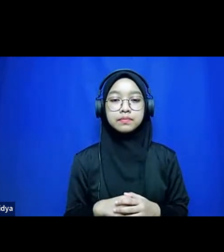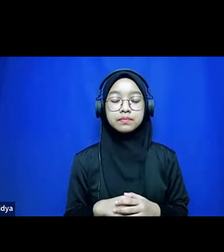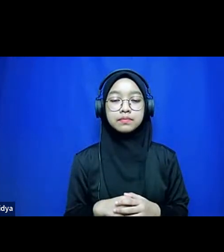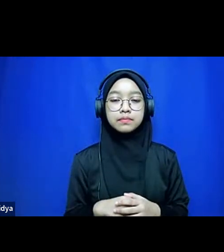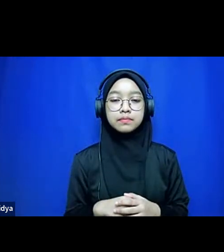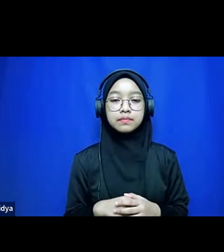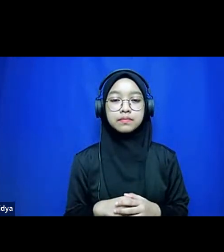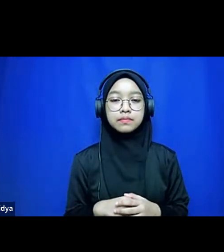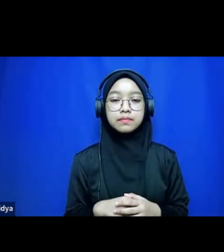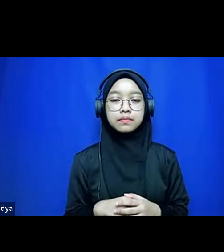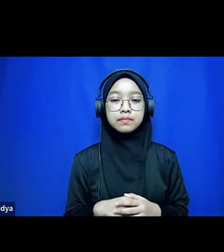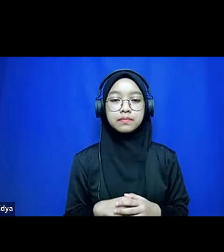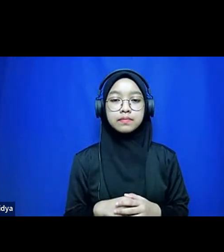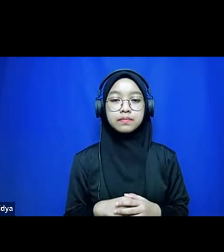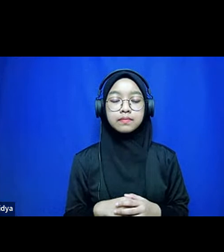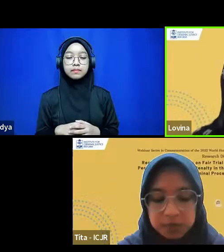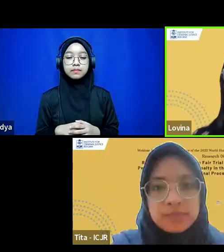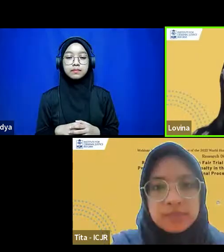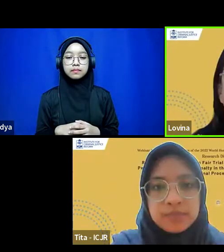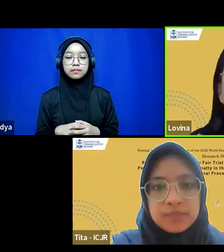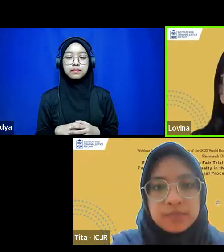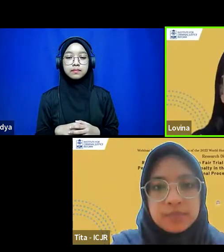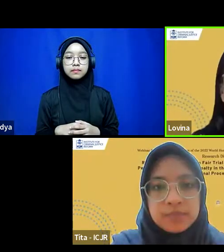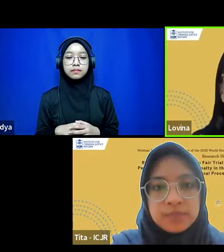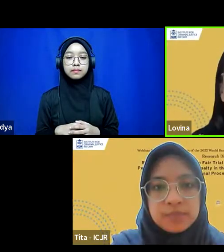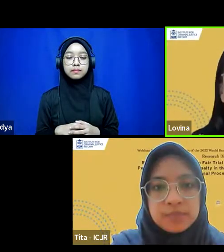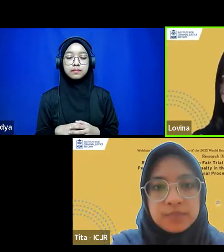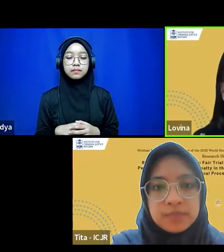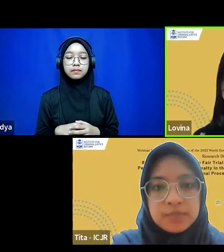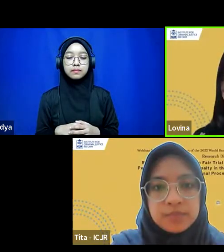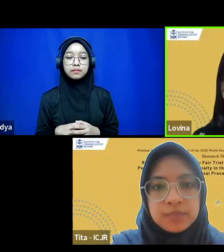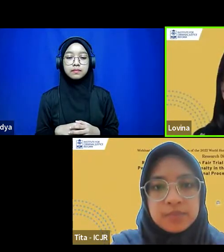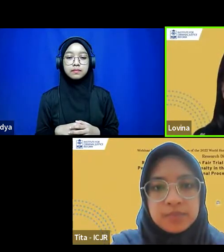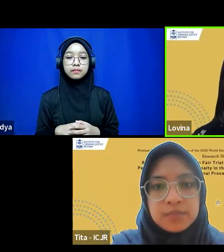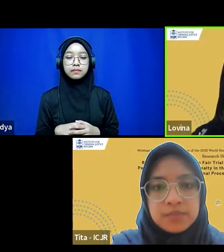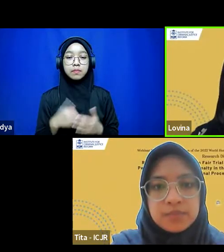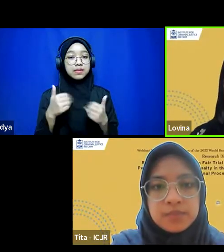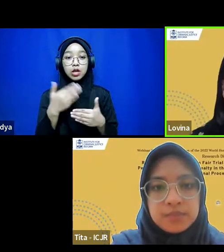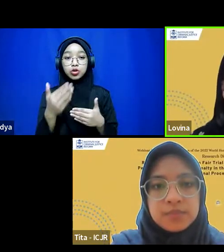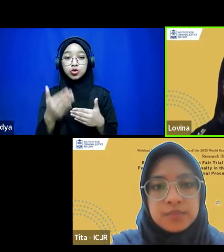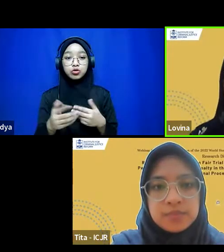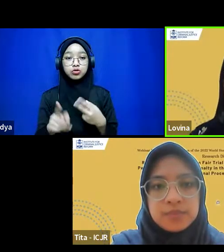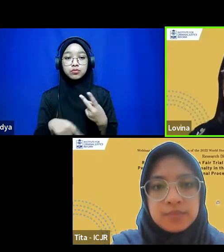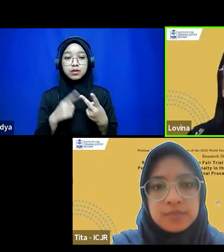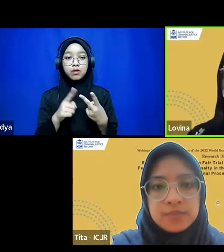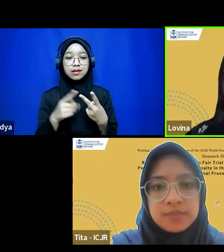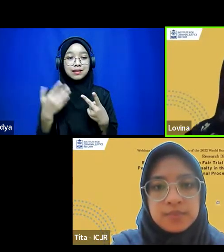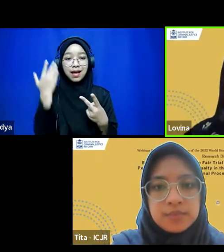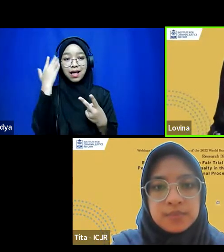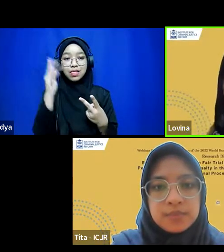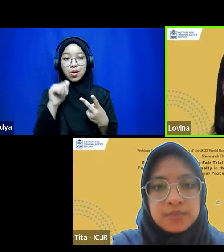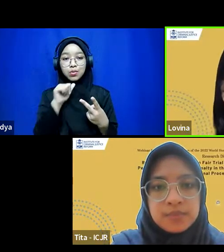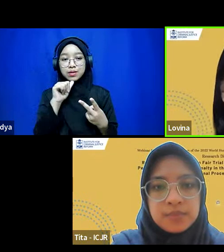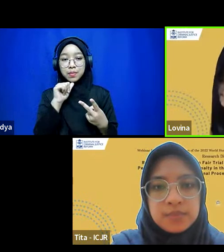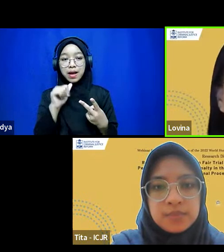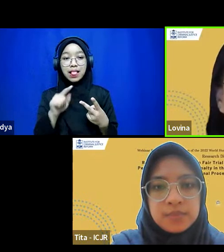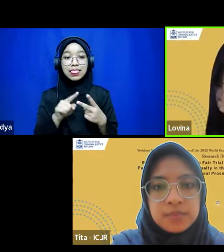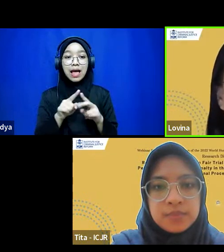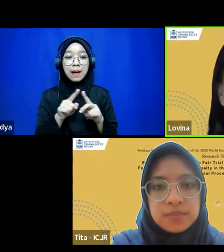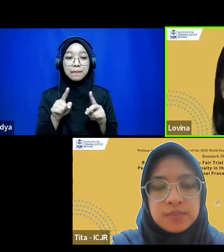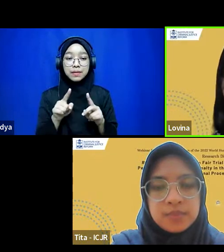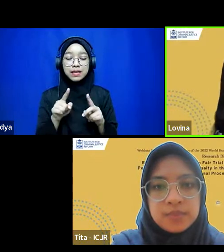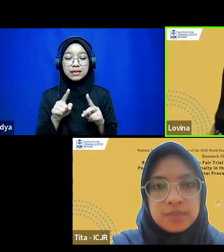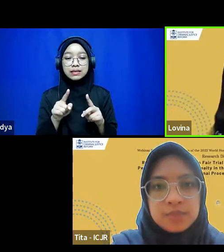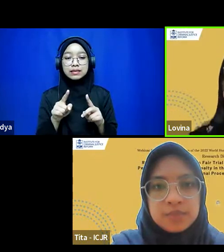in the second questions from, I don't know from who, but it's right,